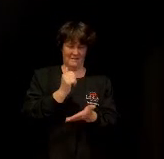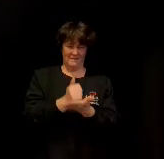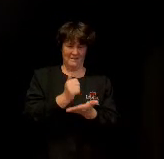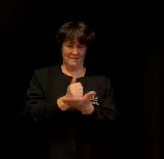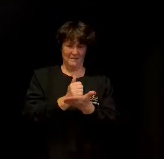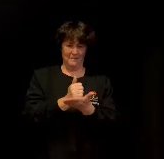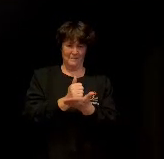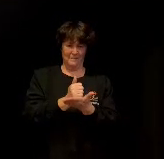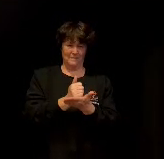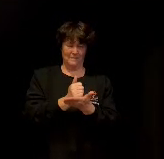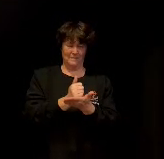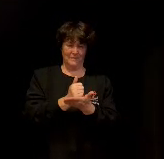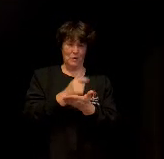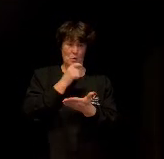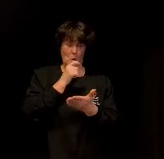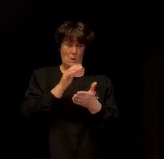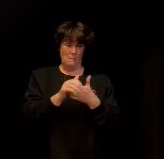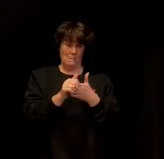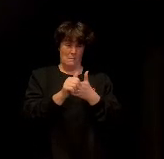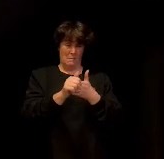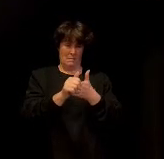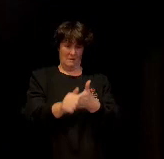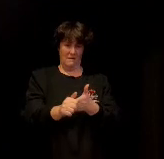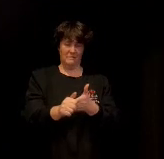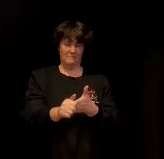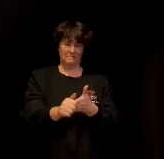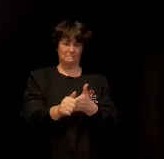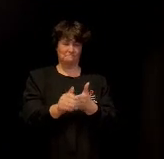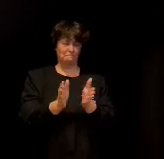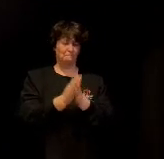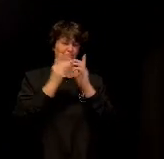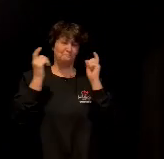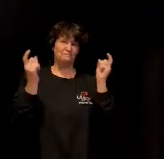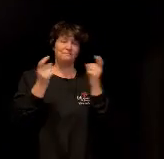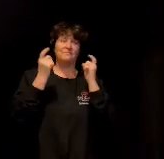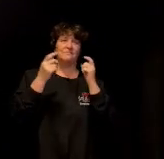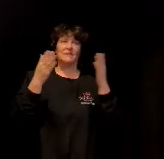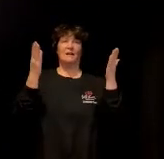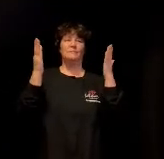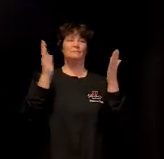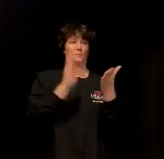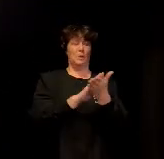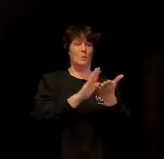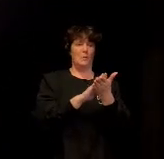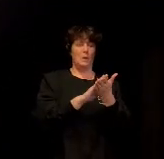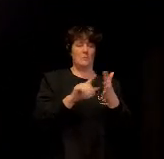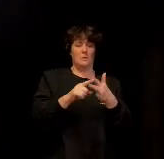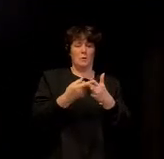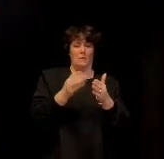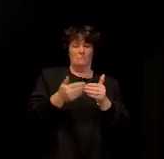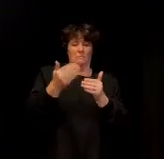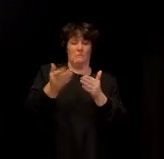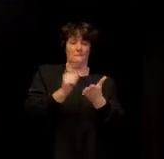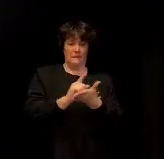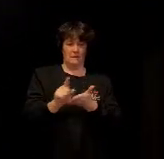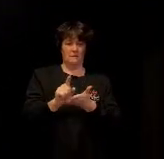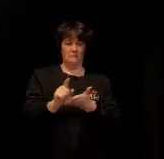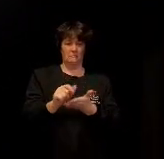Right? We're being led. You guys all right tonight? Amen. Hallelujah. I'm done. Praise the Lord. We'll pick it up there next week. Amen.